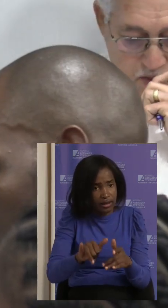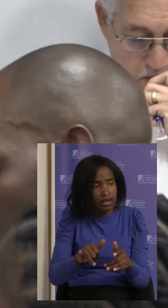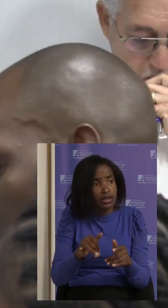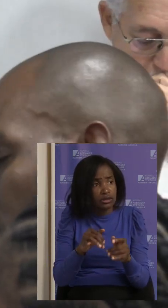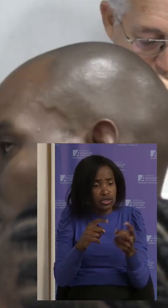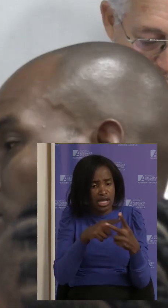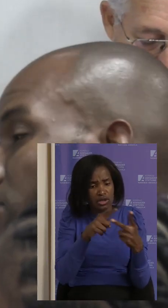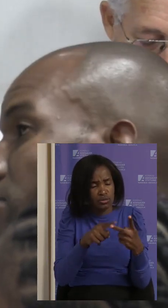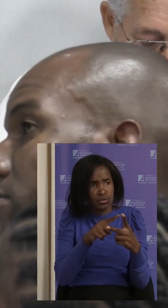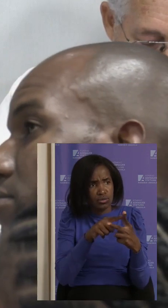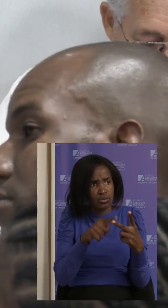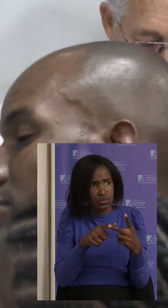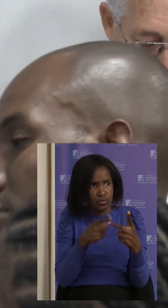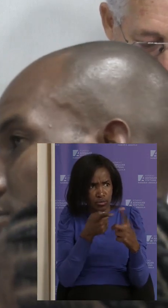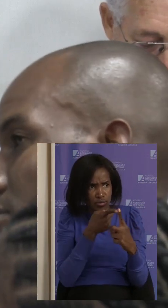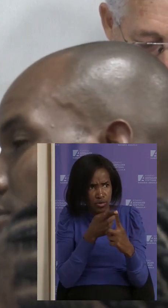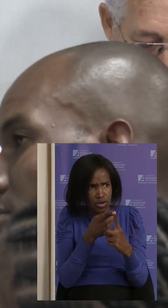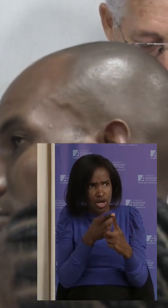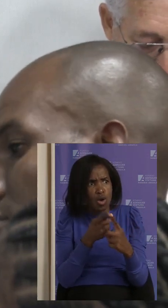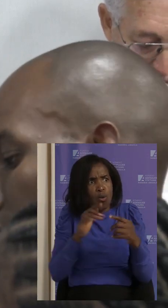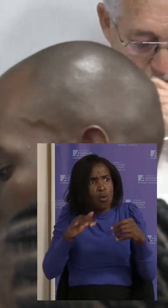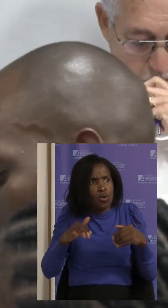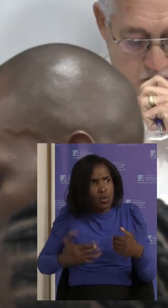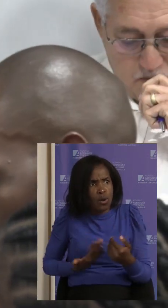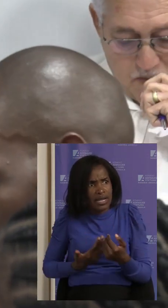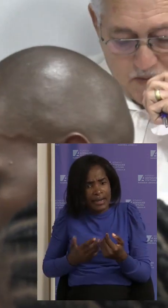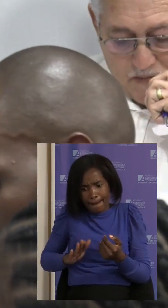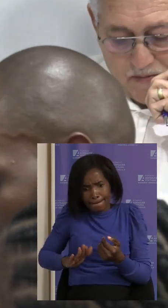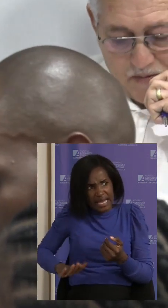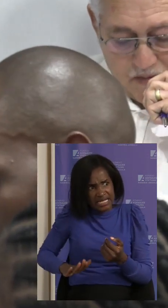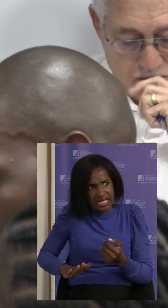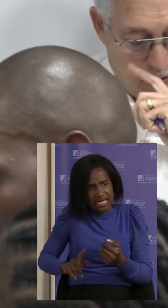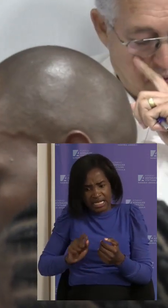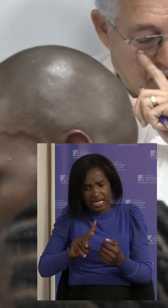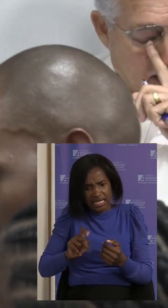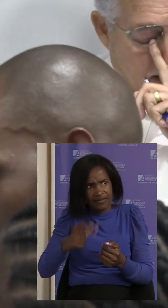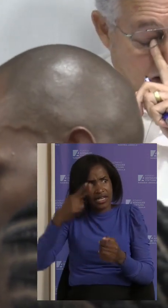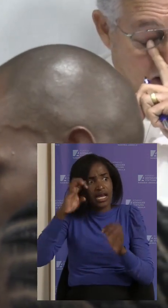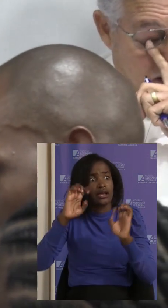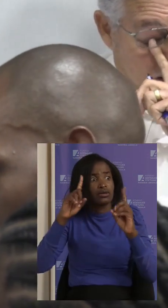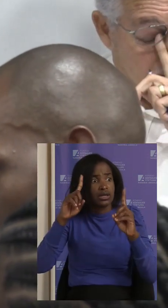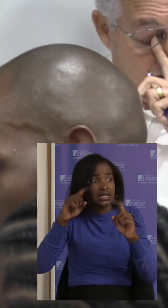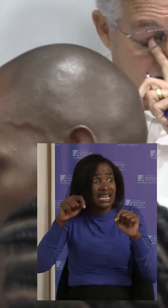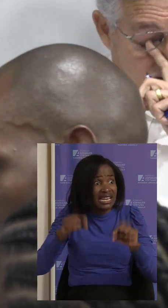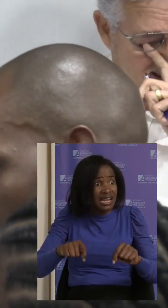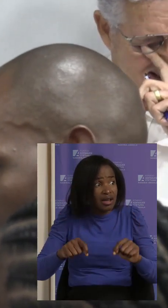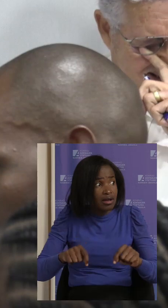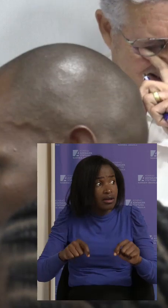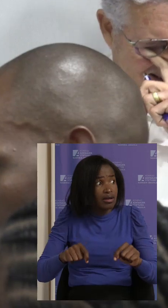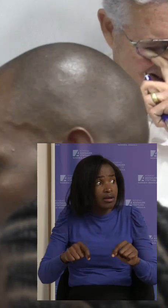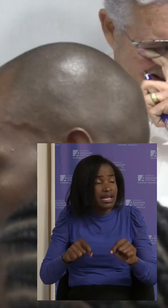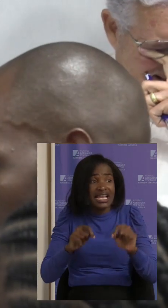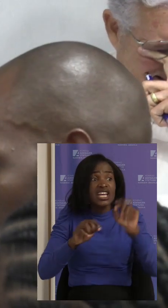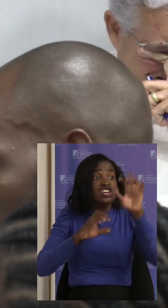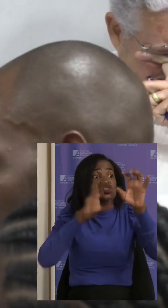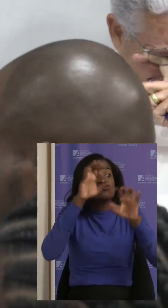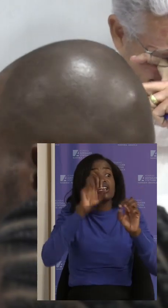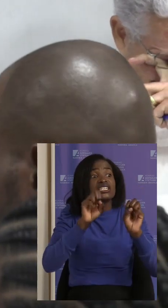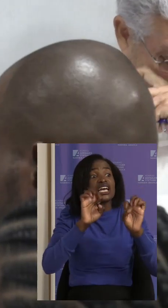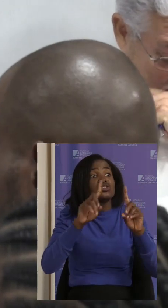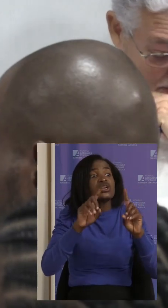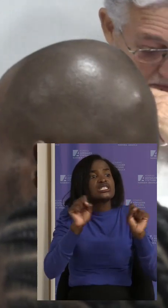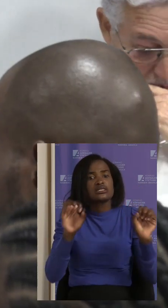crucial. And one of them is to create pathways from basic to TVET to higher education, because as we speak, we do not have a structure of education system in the